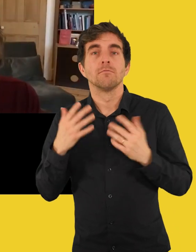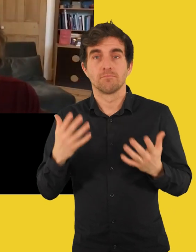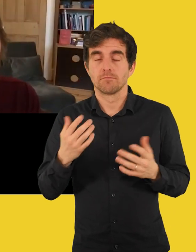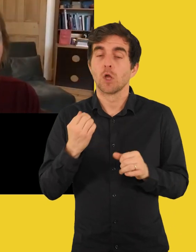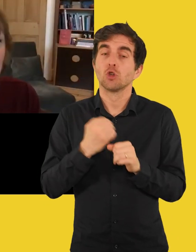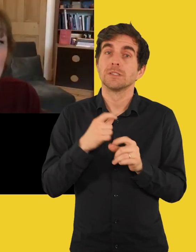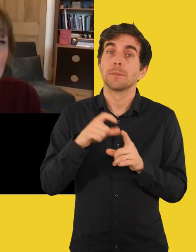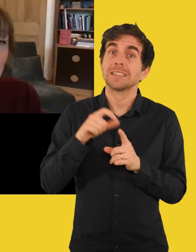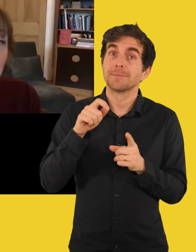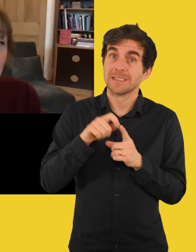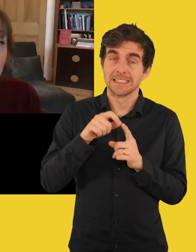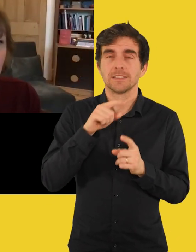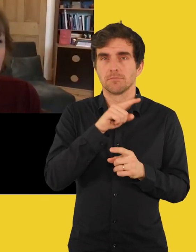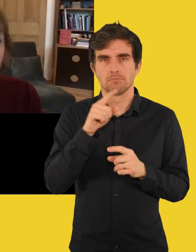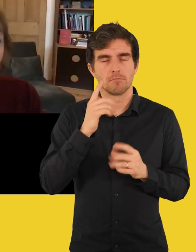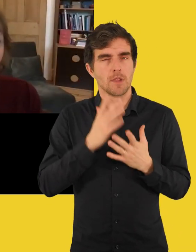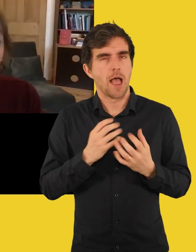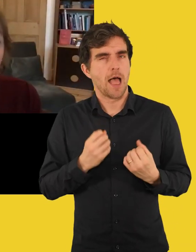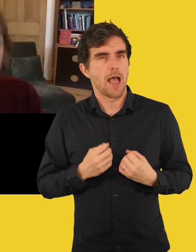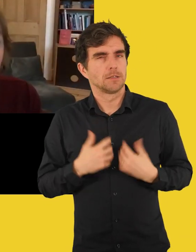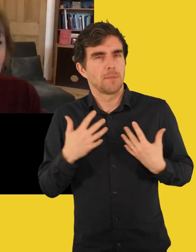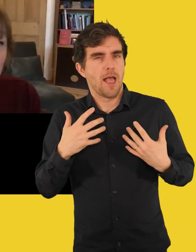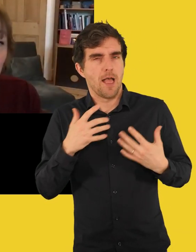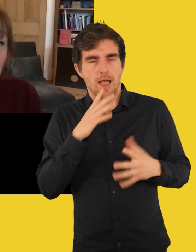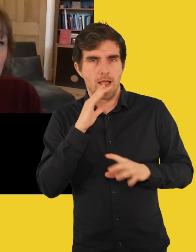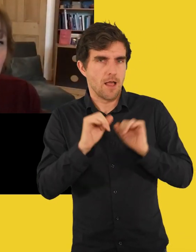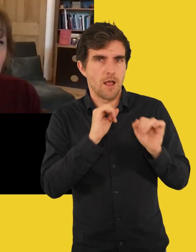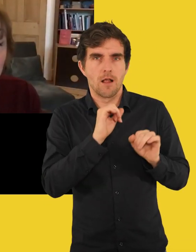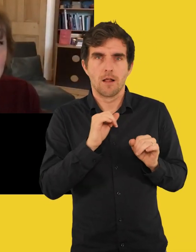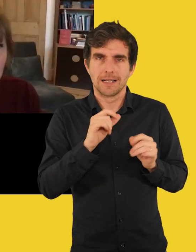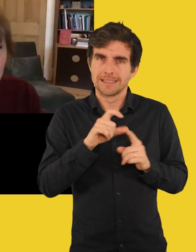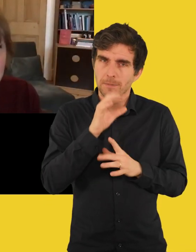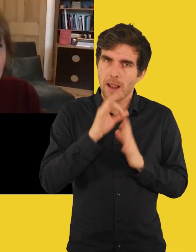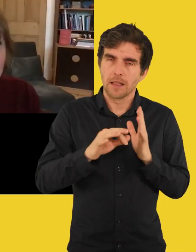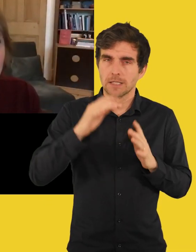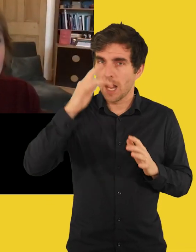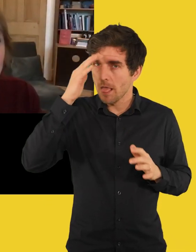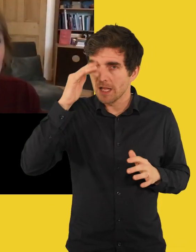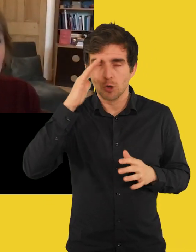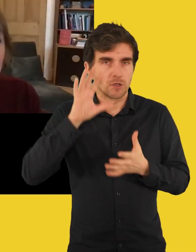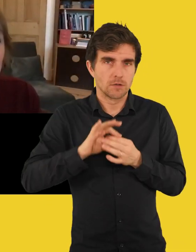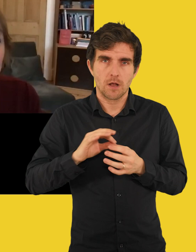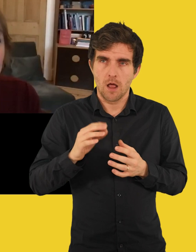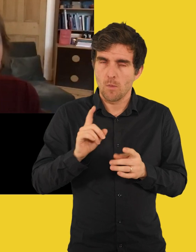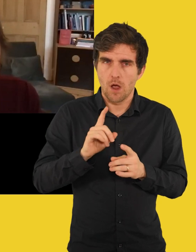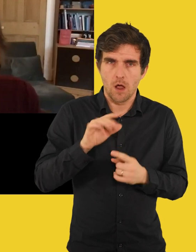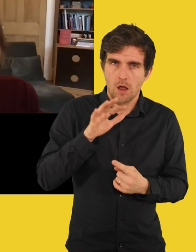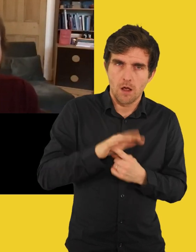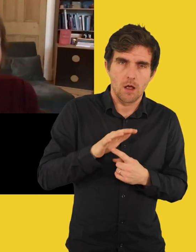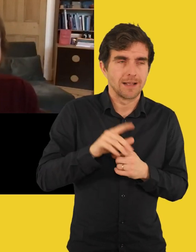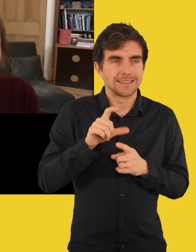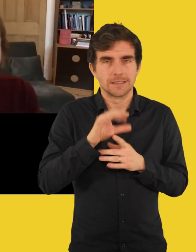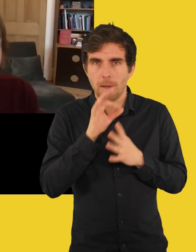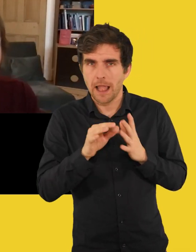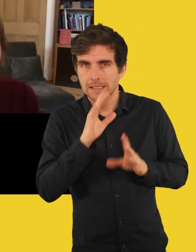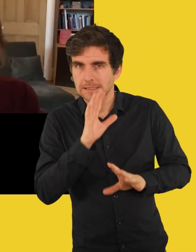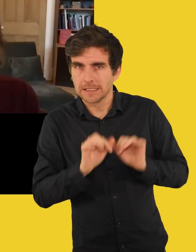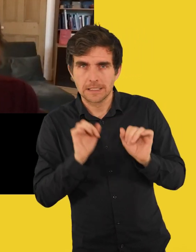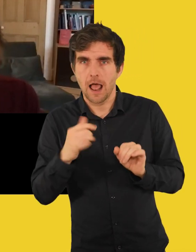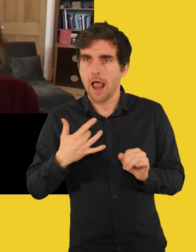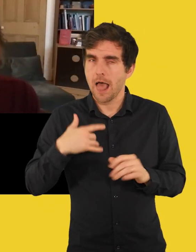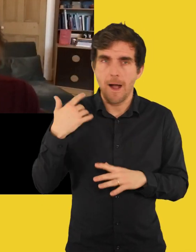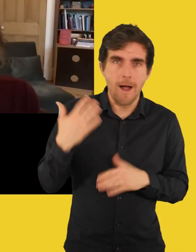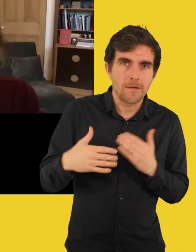local alternatives to GDP. We will take inspiration from disability theories on value. Disabled folks